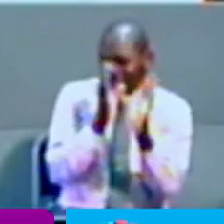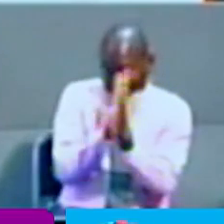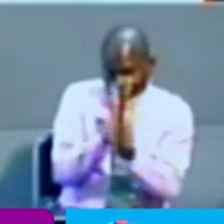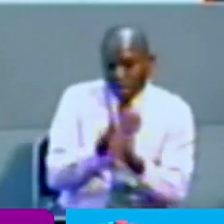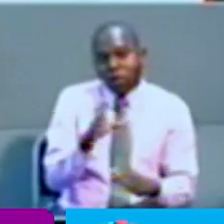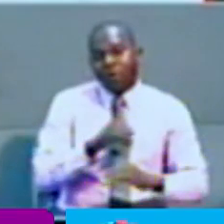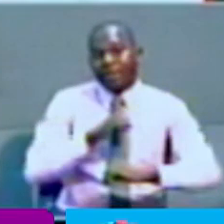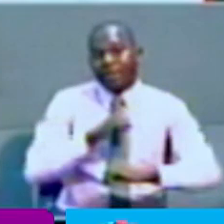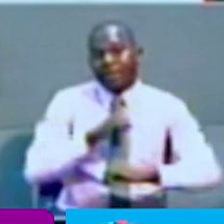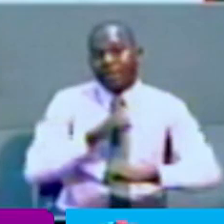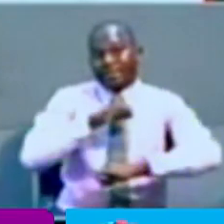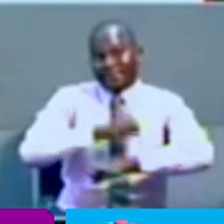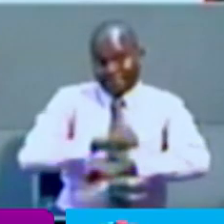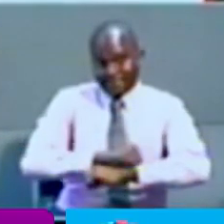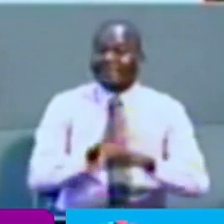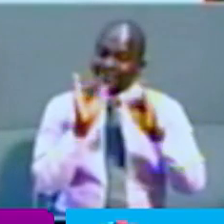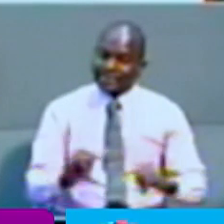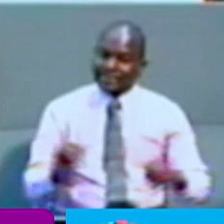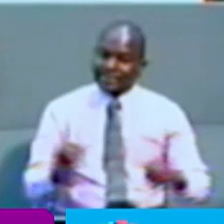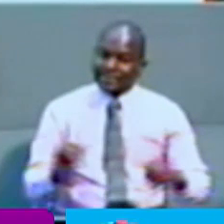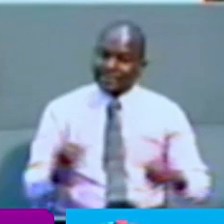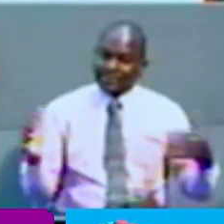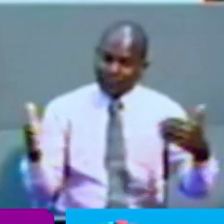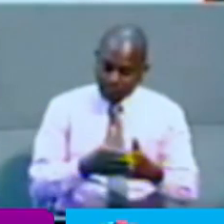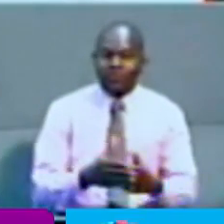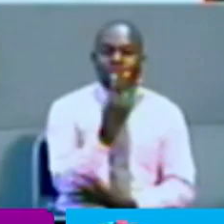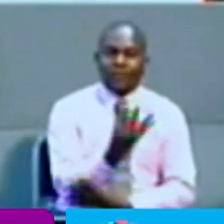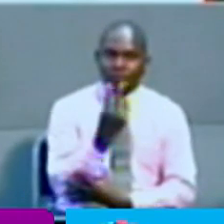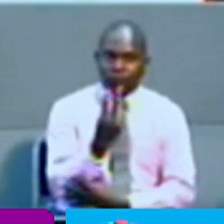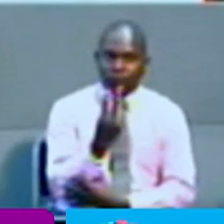All schools and institutions of learning remained closed for 42 days.